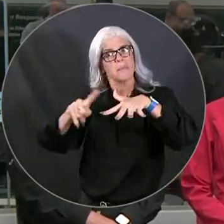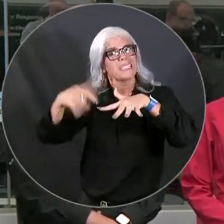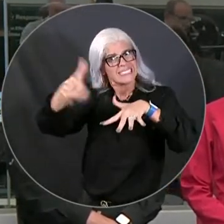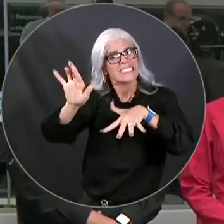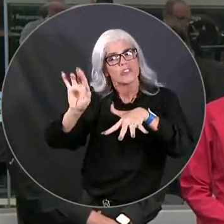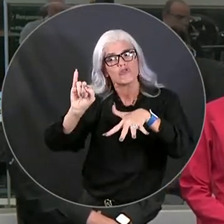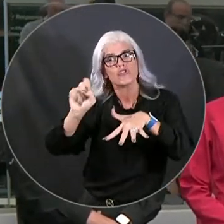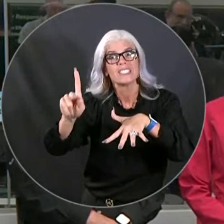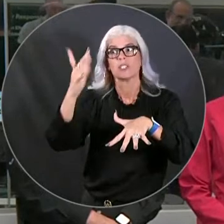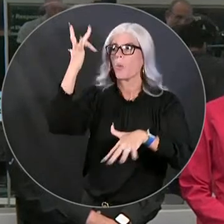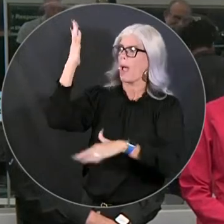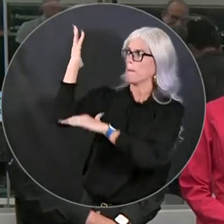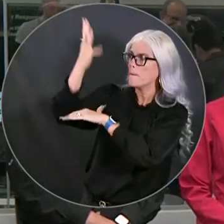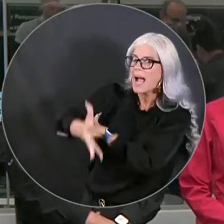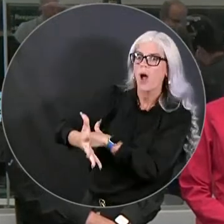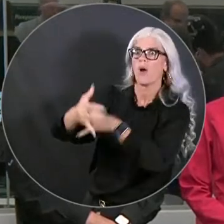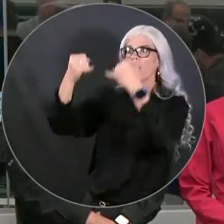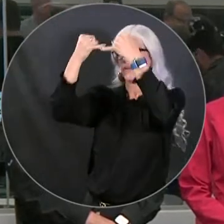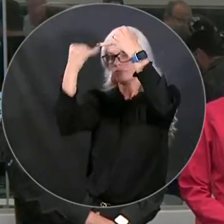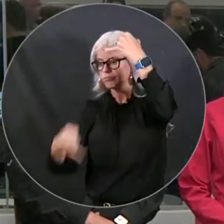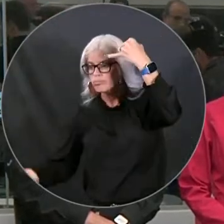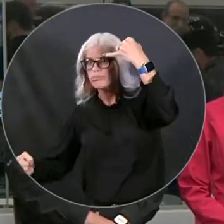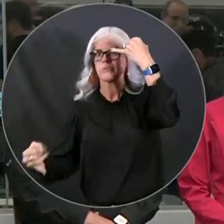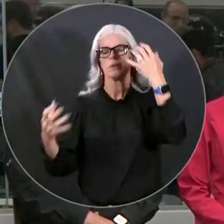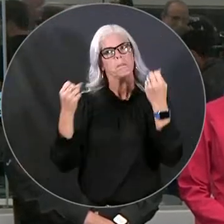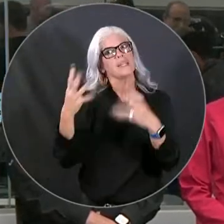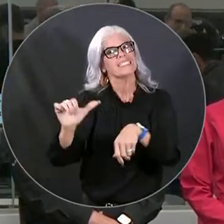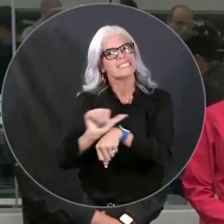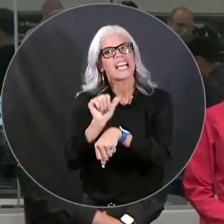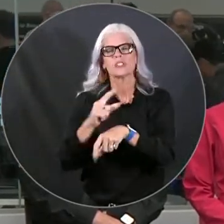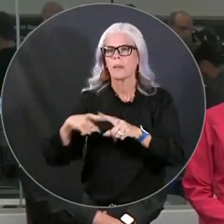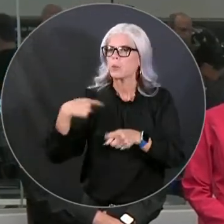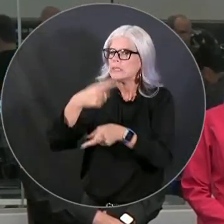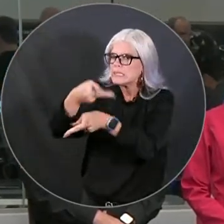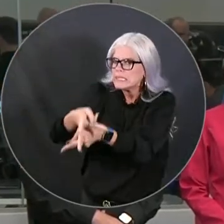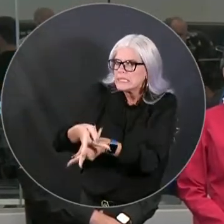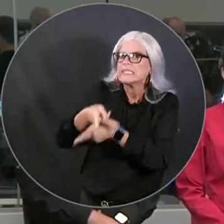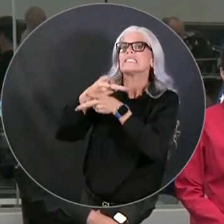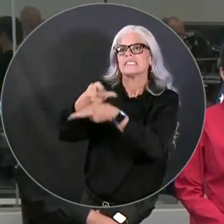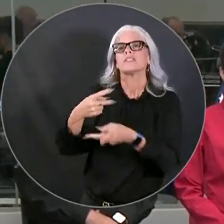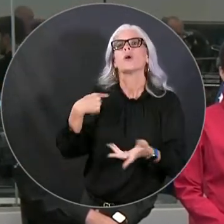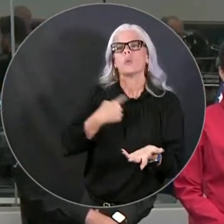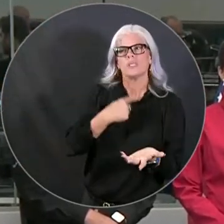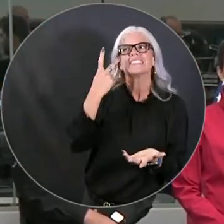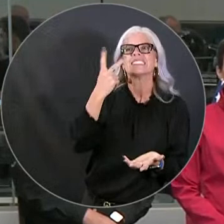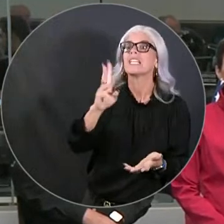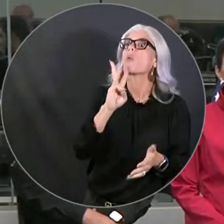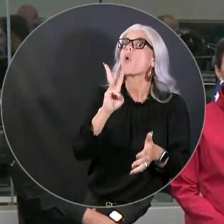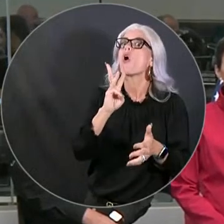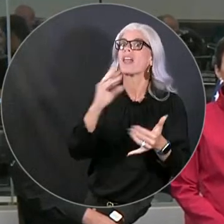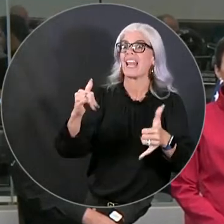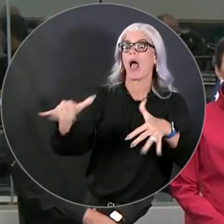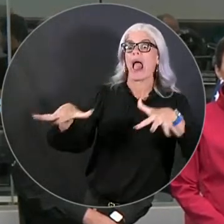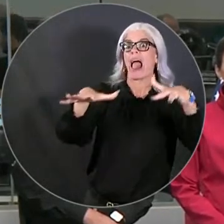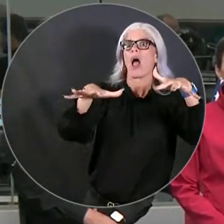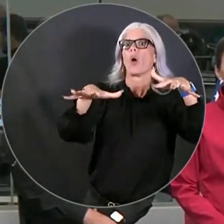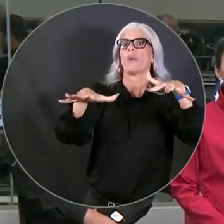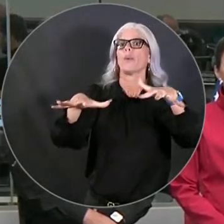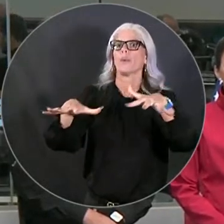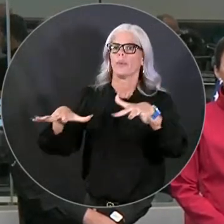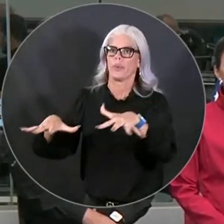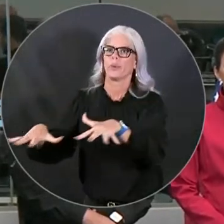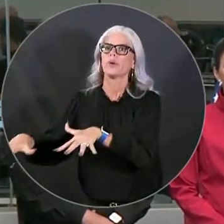hazards right now. We do anticipate a lot of the water will subside in some of the barrier islands and some of the coasts, but some of